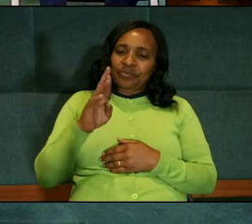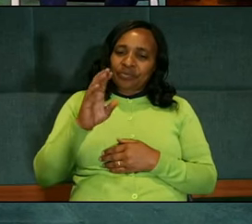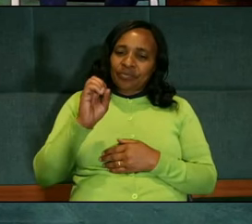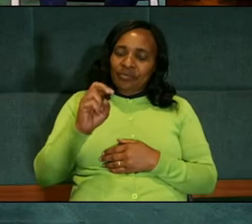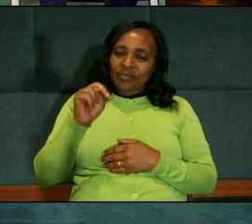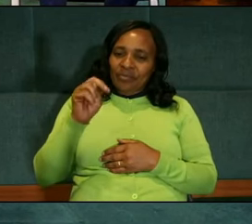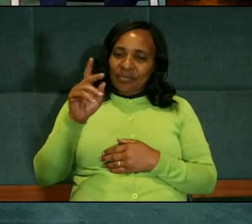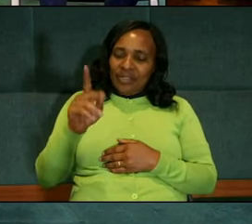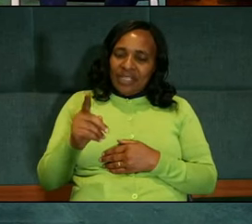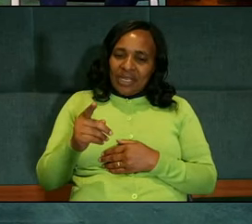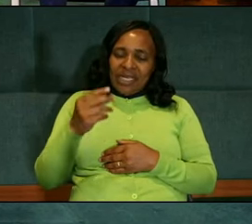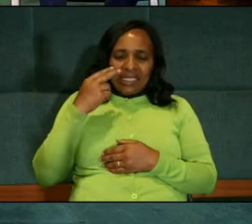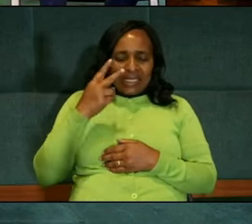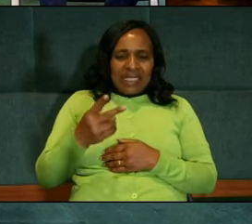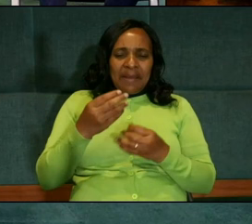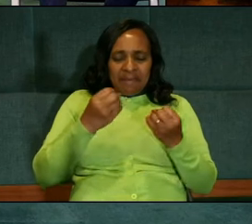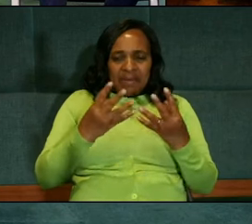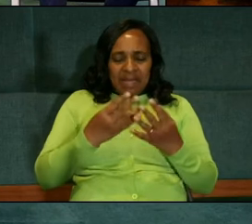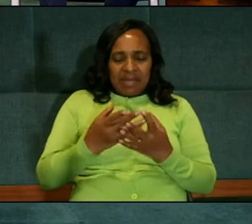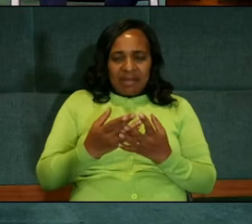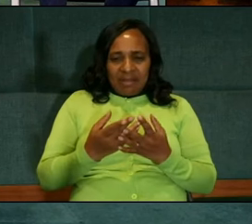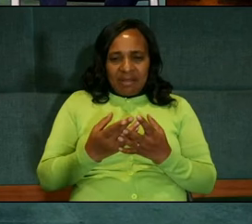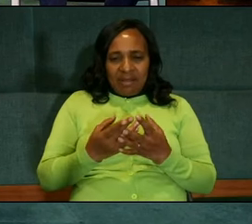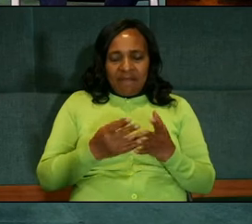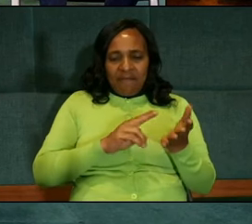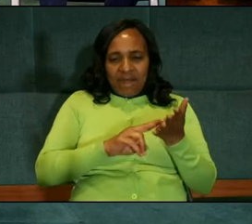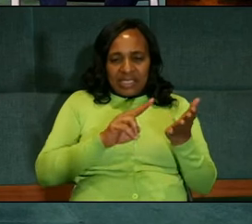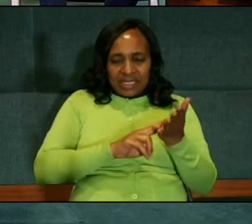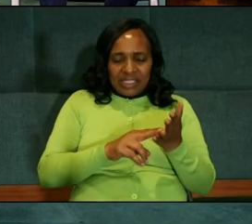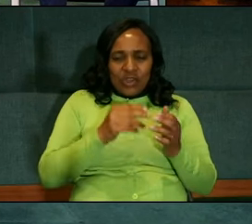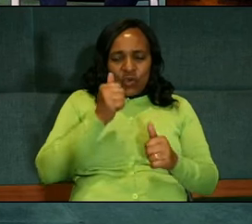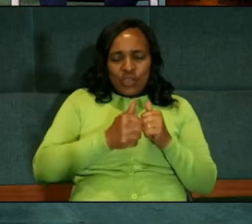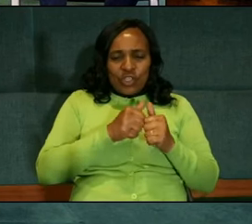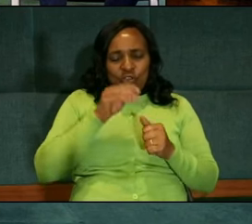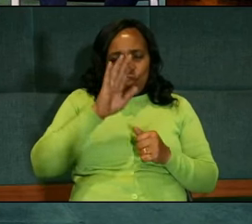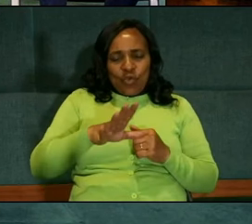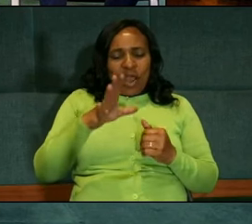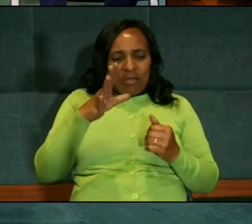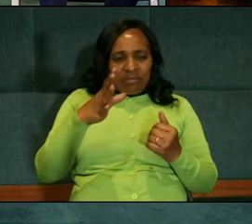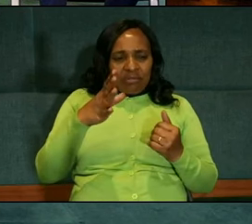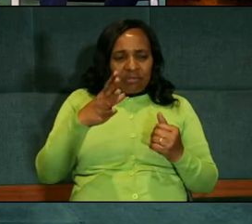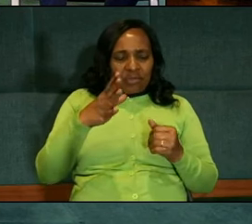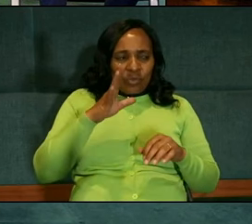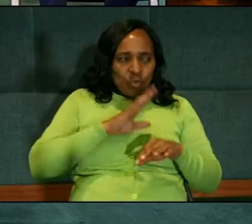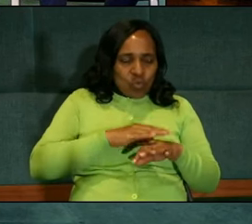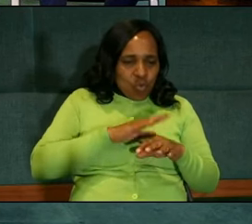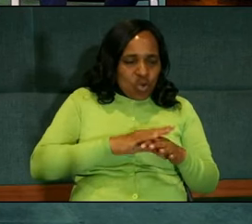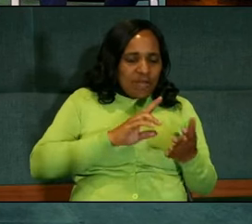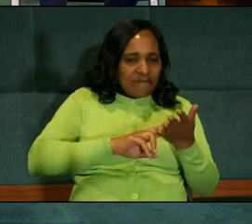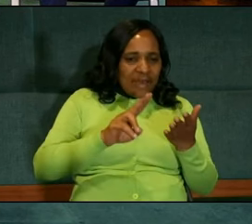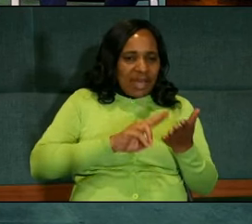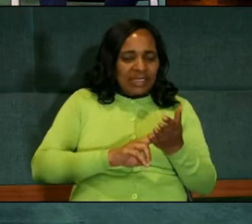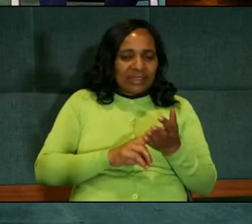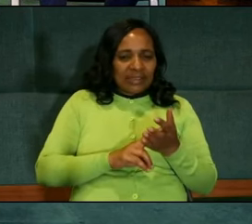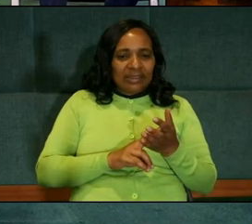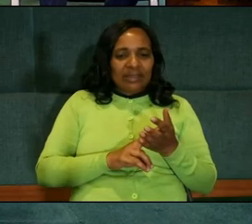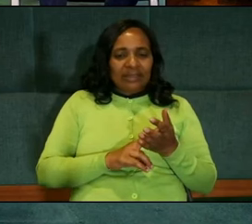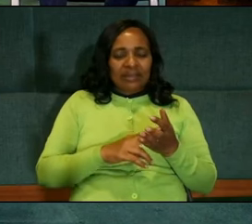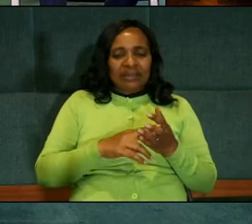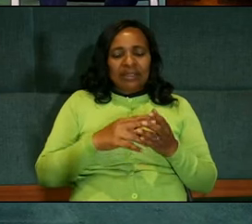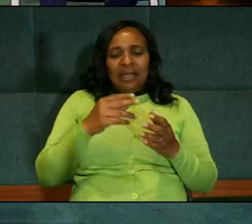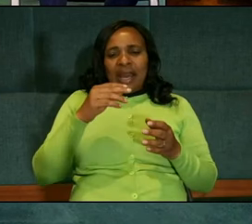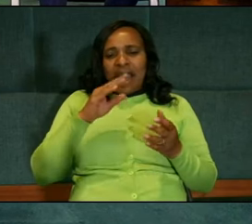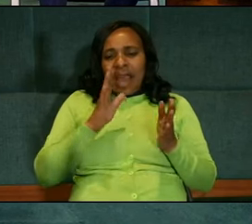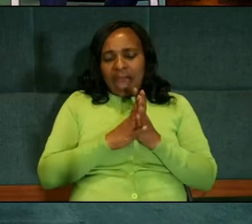see several punchlines here. Which is your favorite and why? What does this list of scriptures